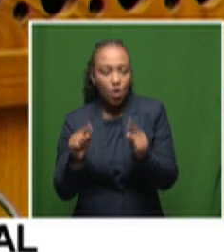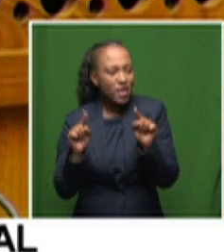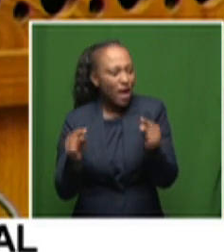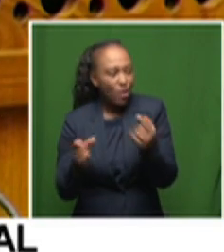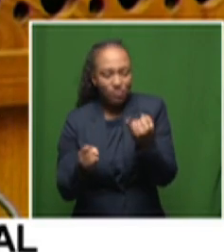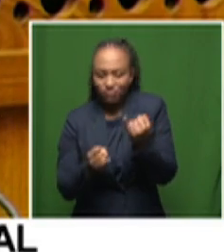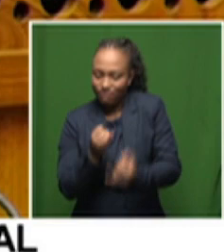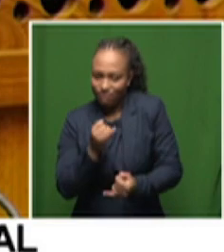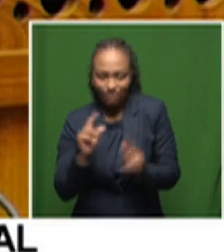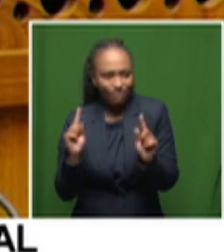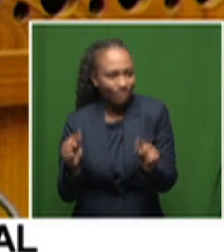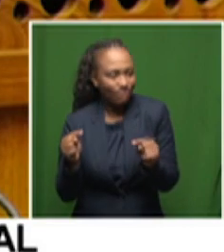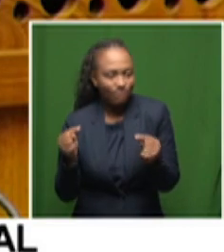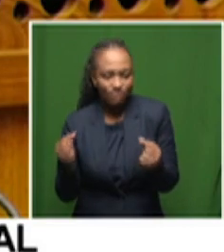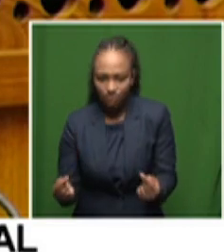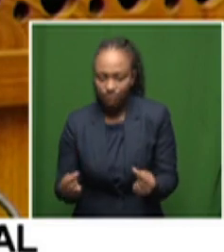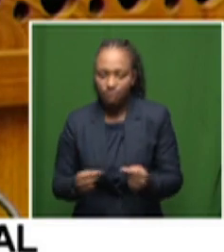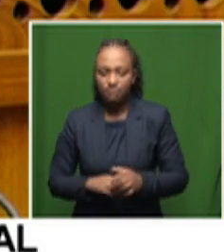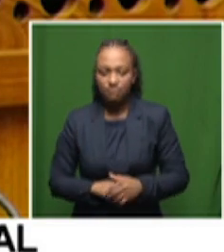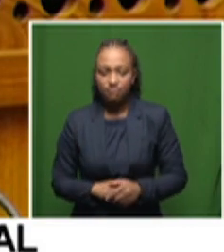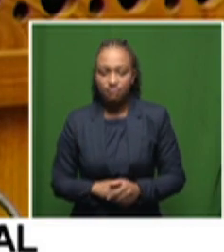for slippage.